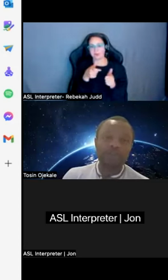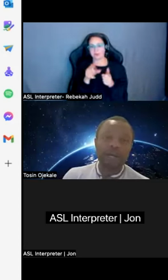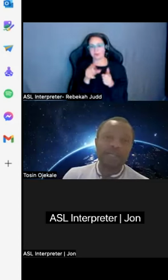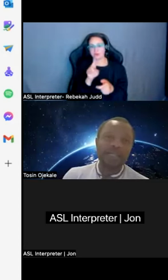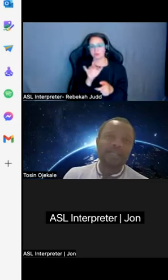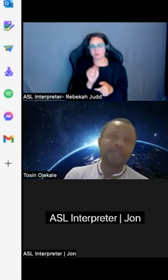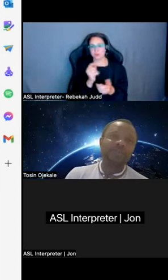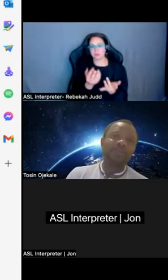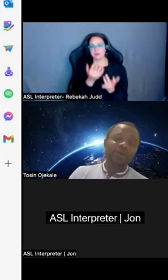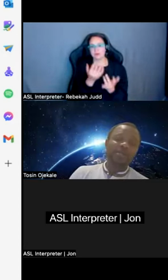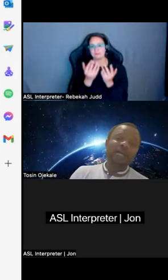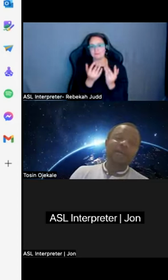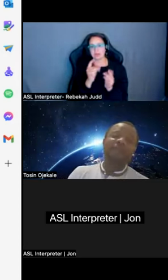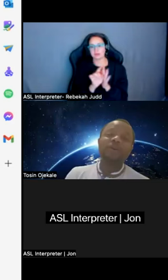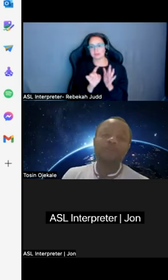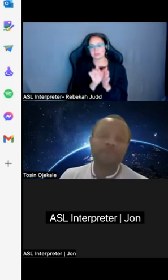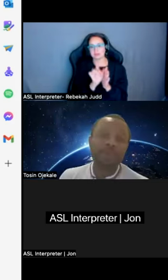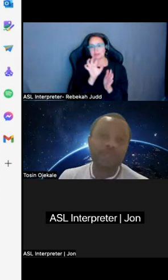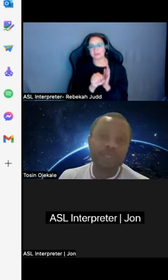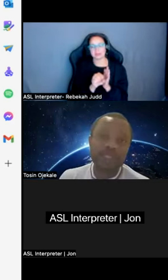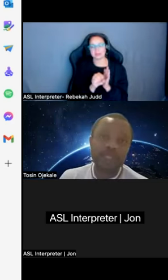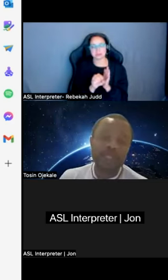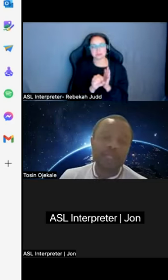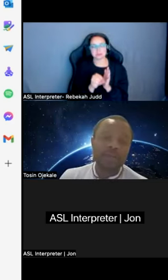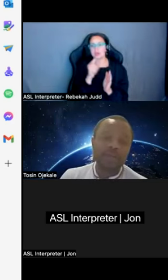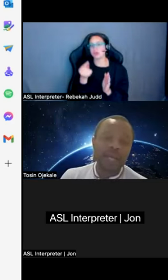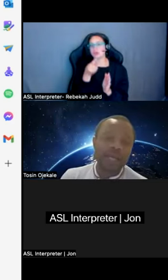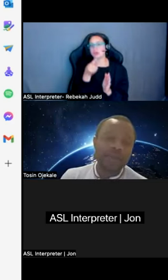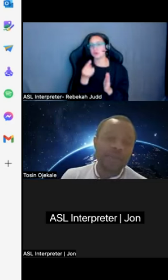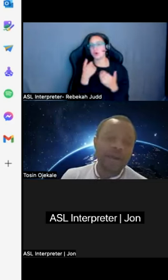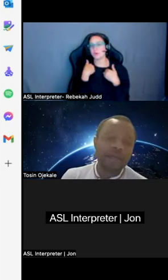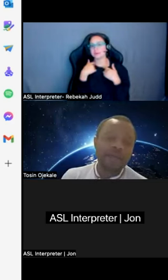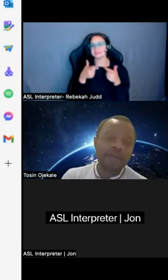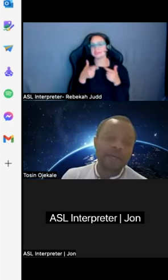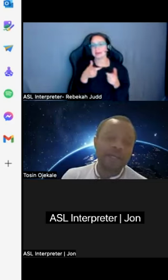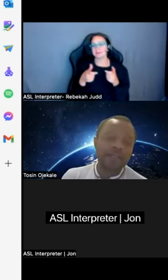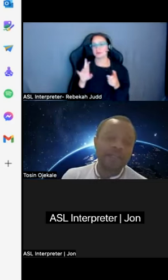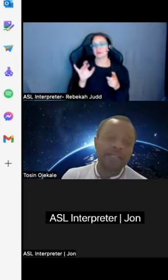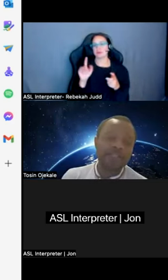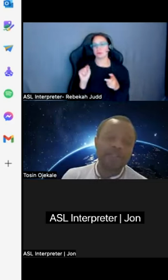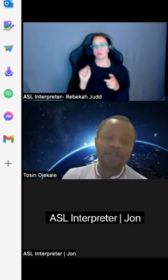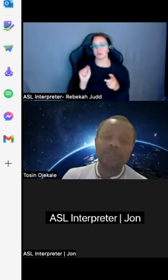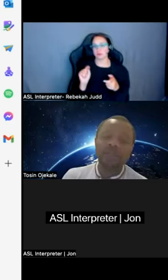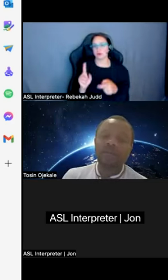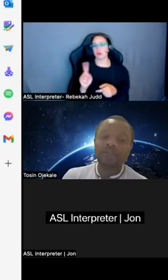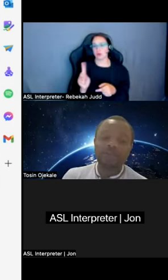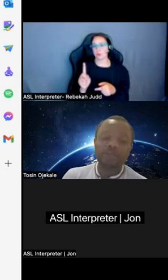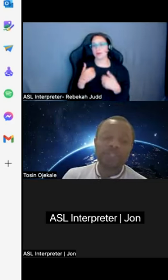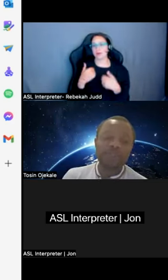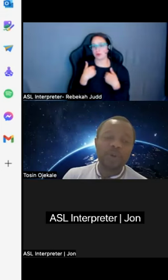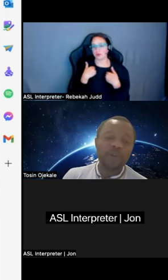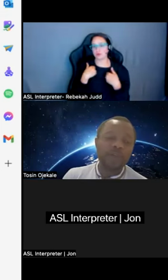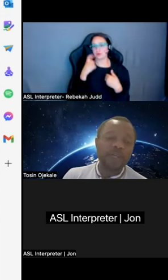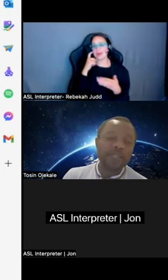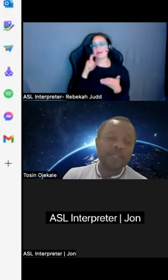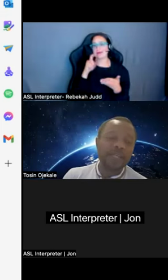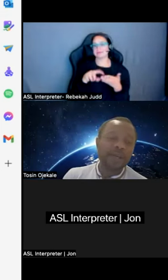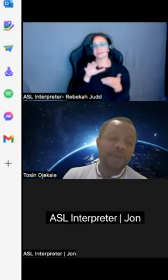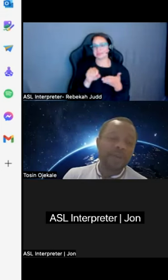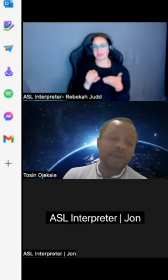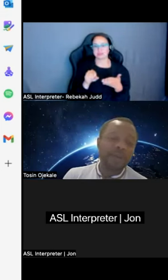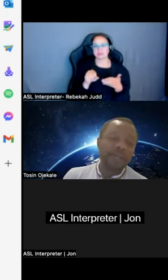So remember I said that you would always have a control unit where you have the detection control unit. So all of